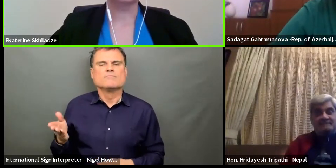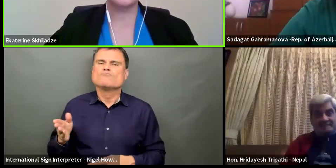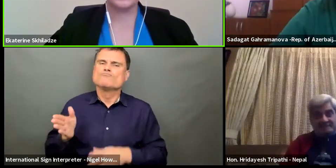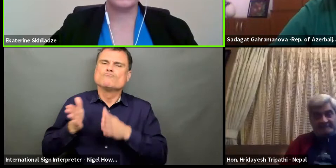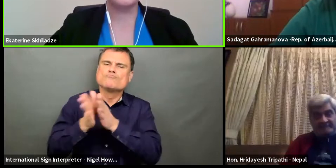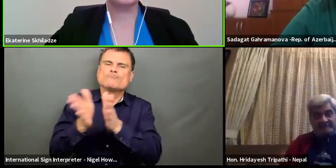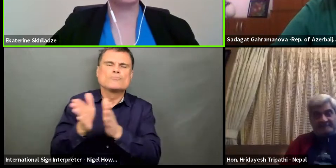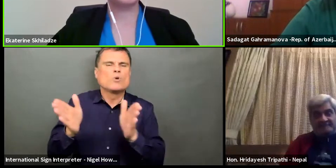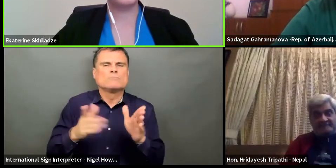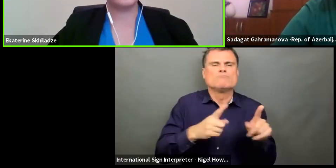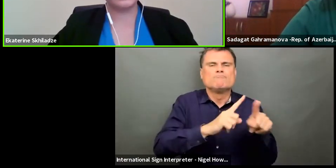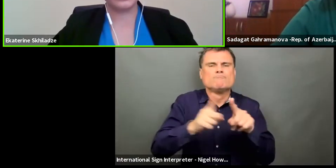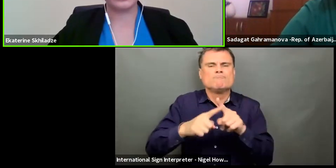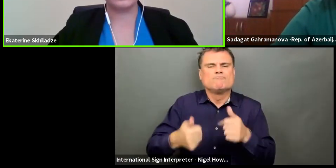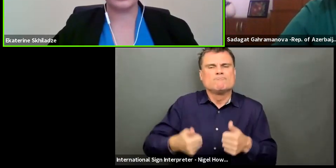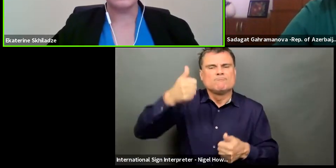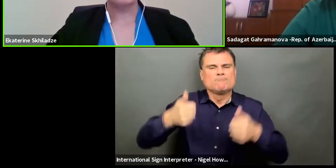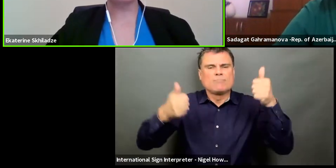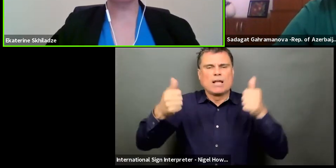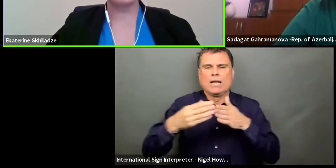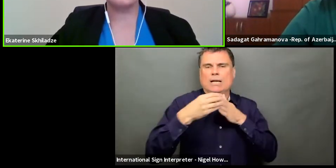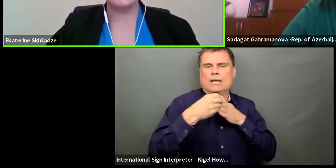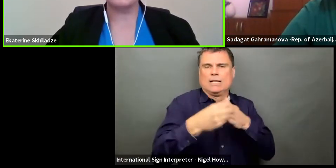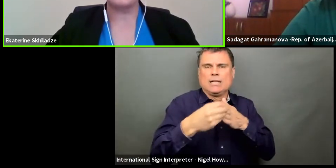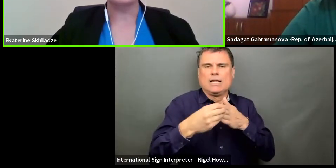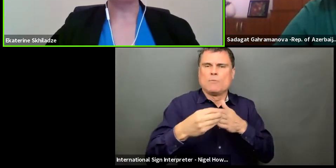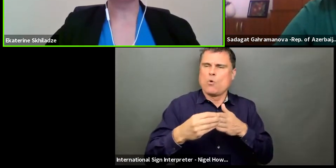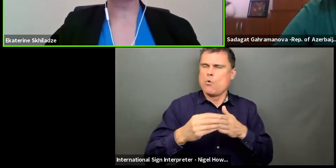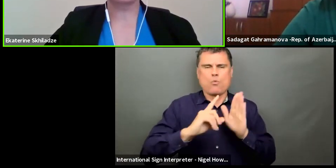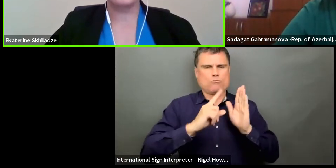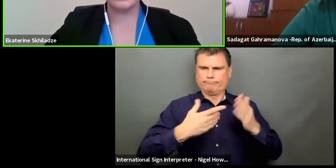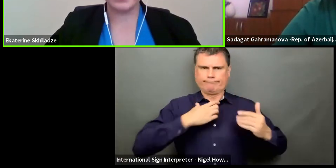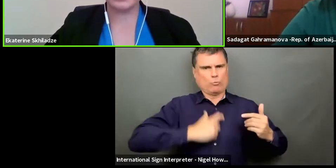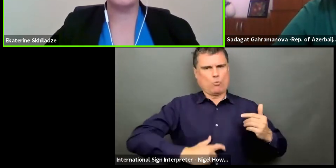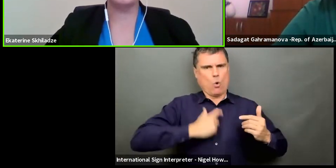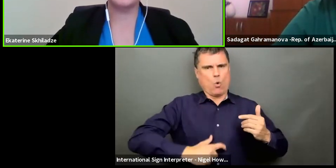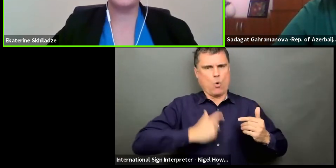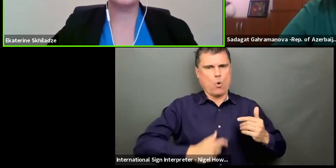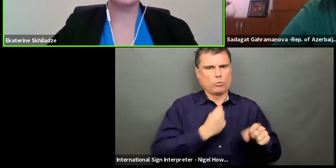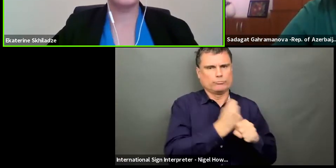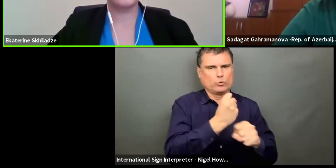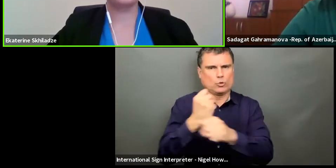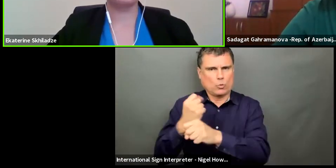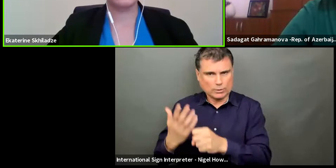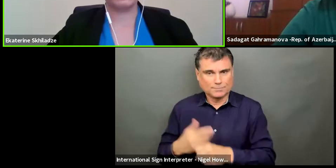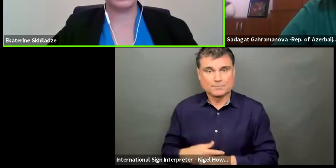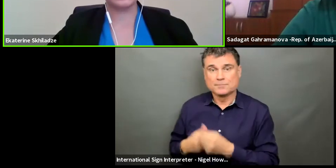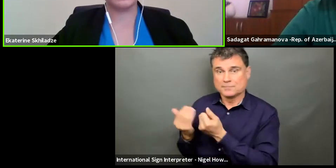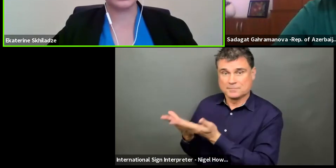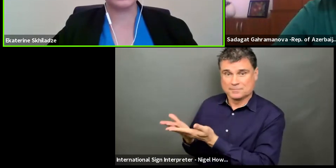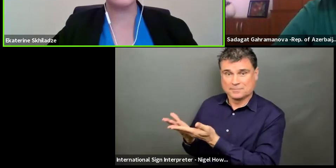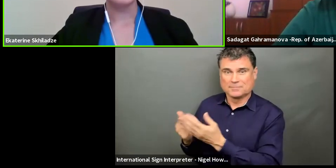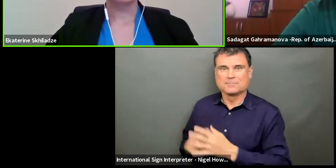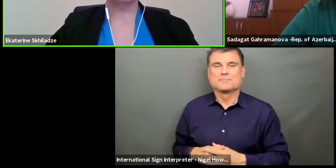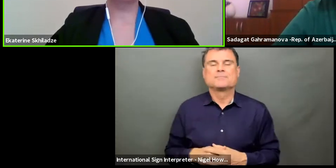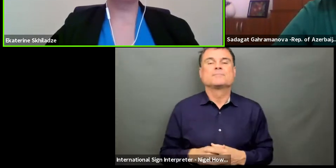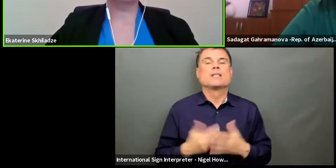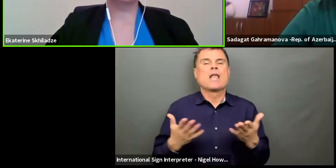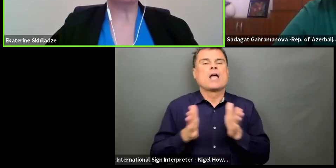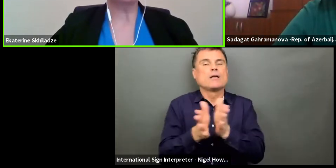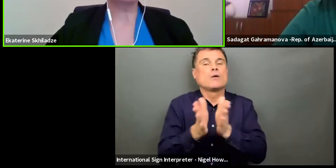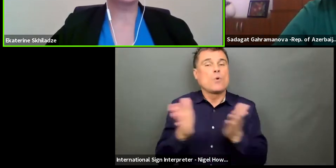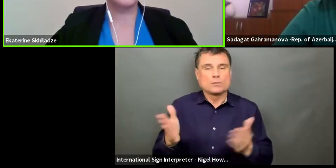Committee, National Control Committee, and etc. Ms. Kahramanova, may I kindly ask you to deliver highlights of Azerbaijan actions